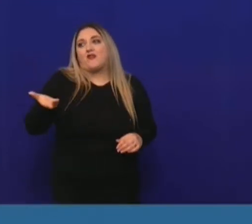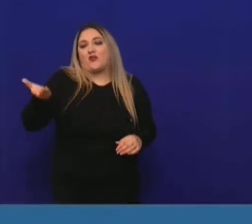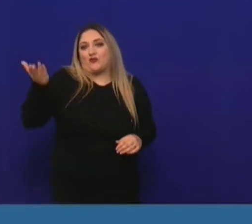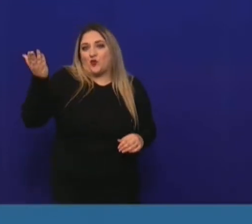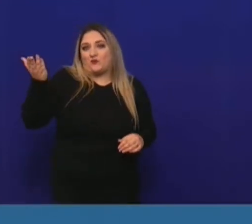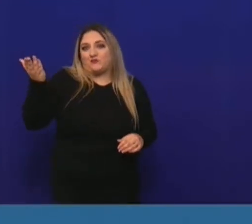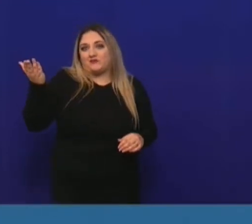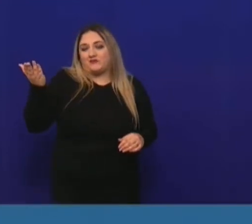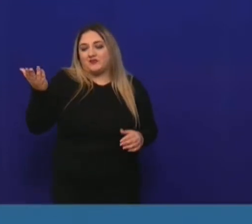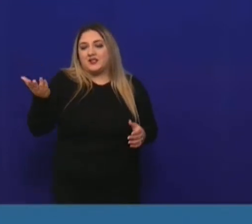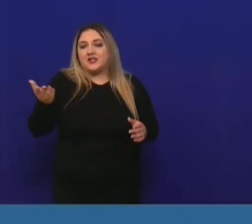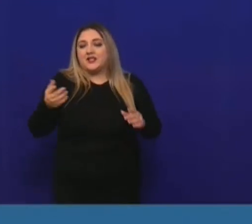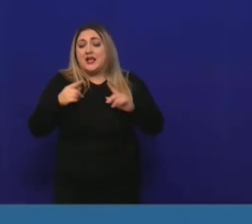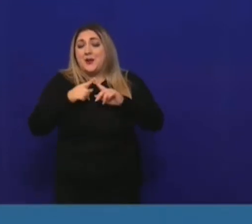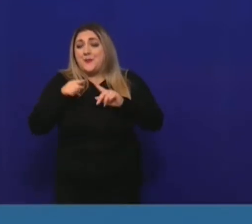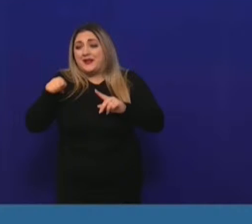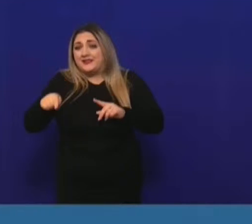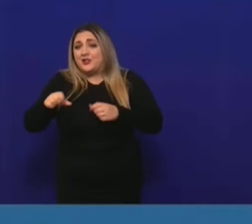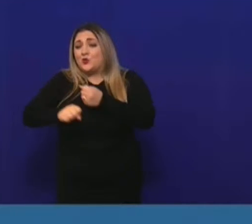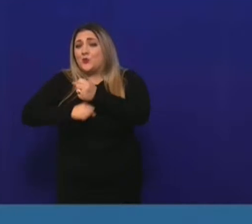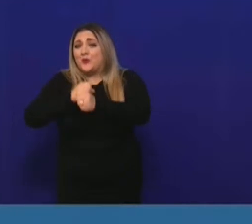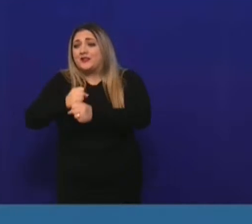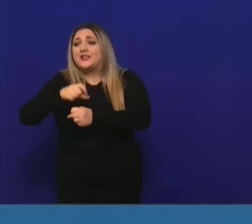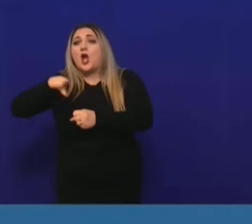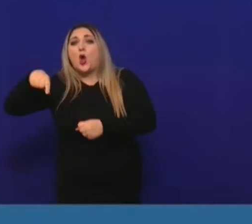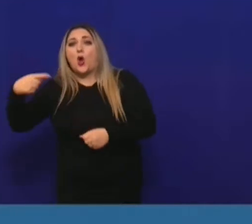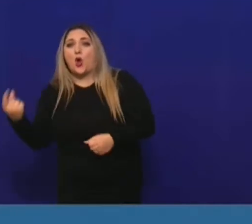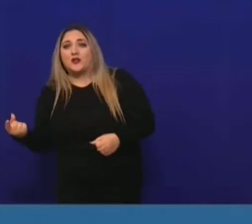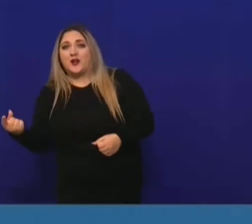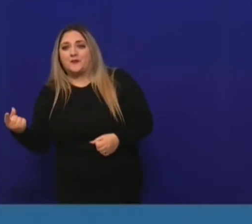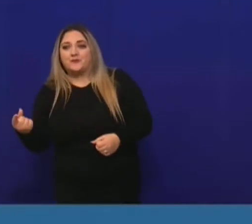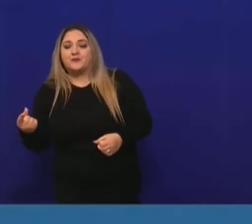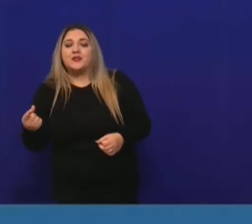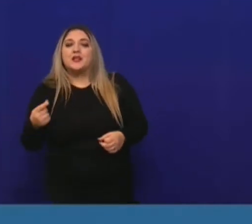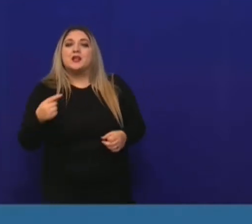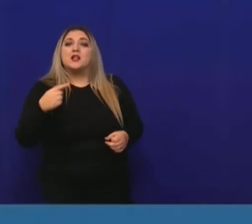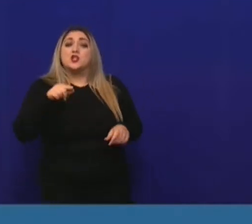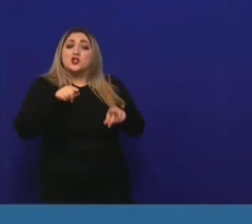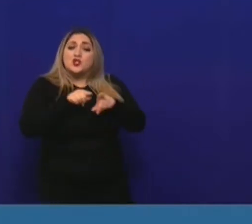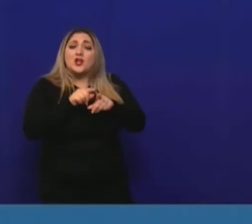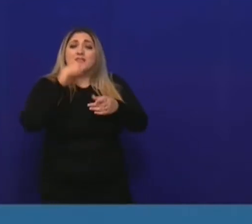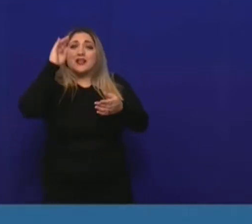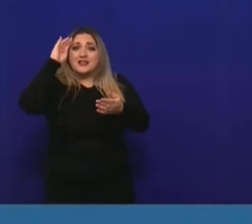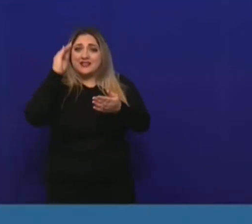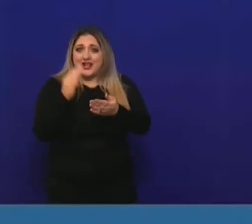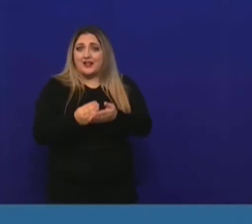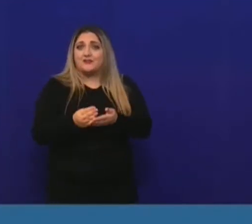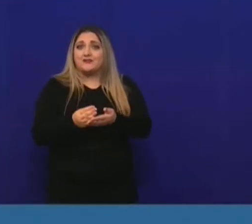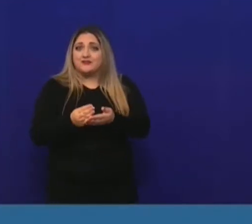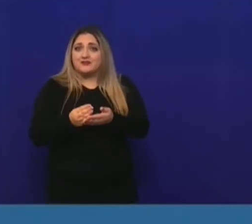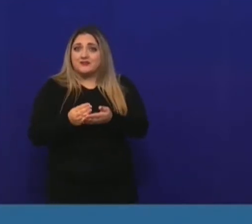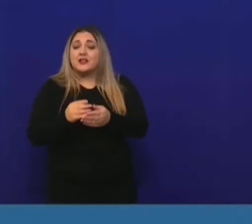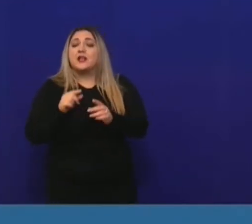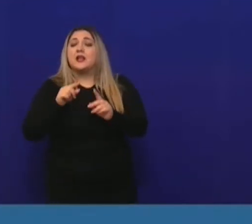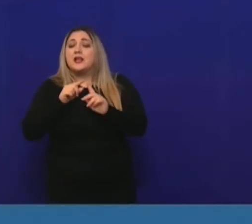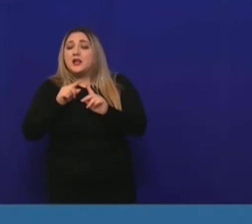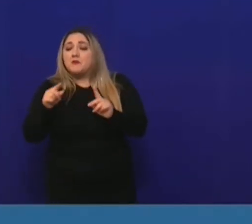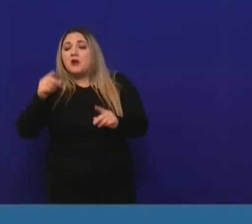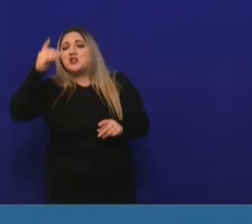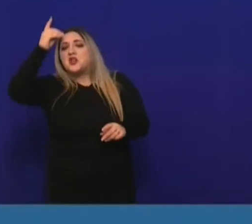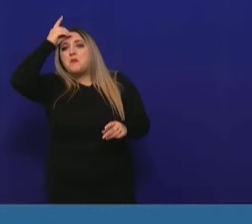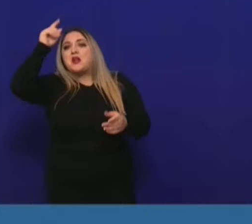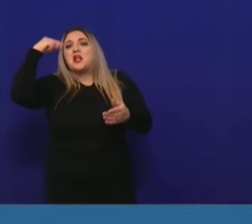years. Palmet mhux rigward safety imma l-effectiveness tagħha u jkun għalhekk li pajjiżi bħal Ġermanja iddeċidew li